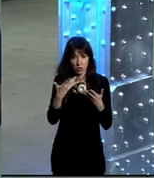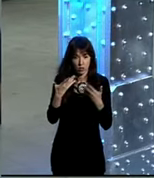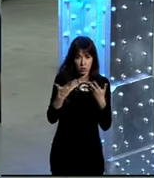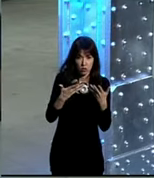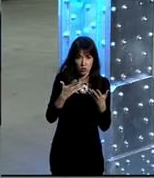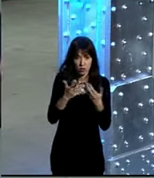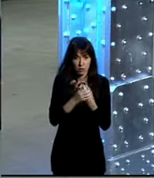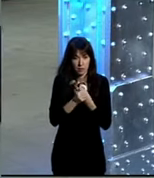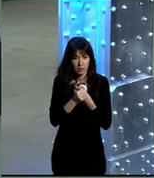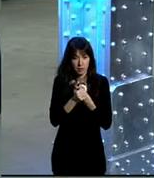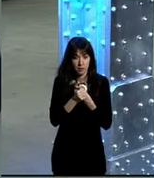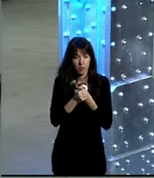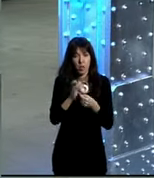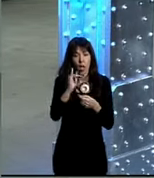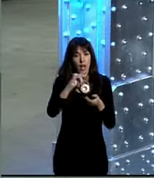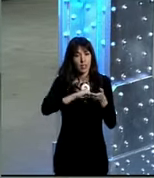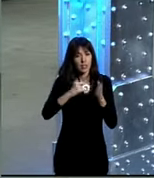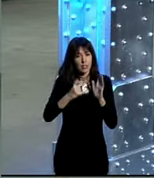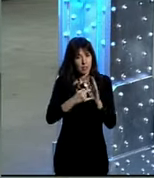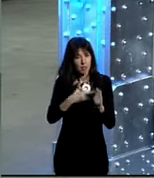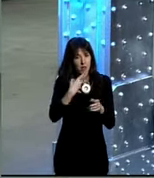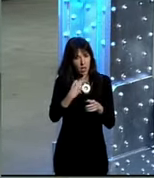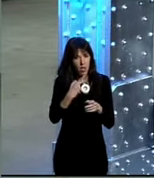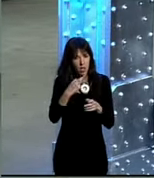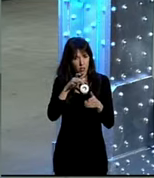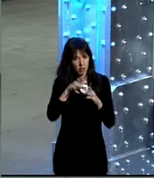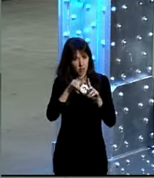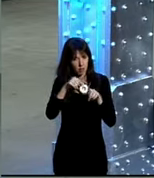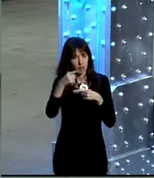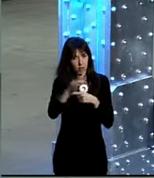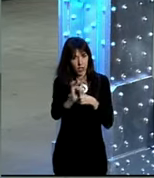is beyond and behind that. And it's constantly there, and